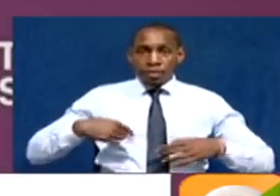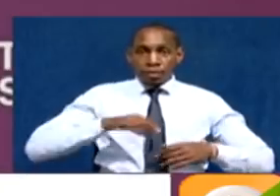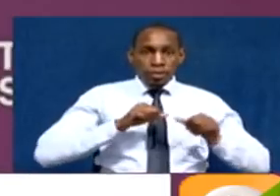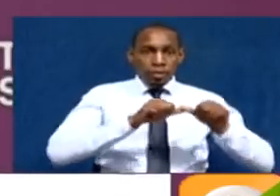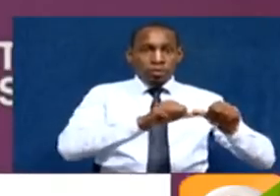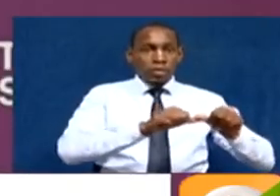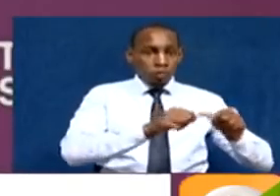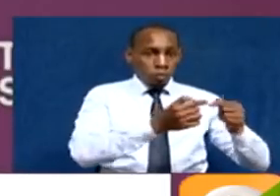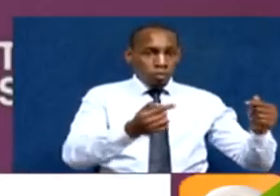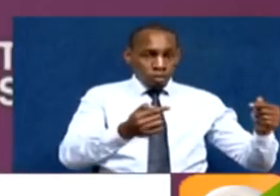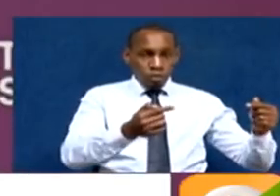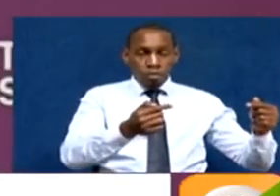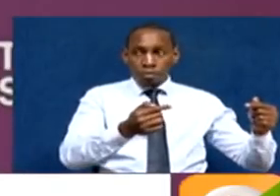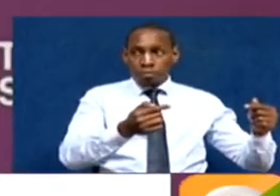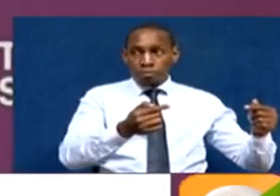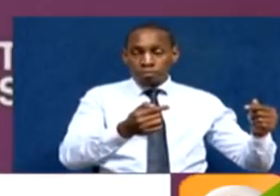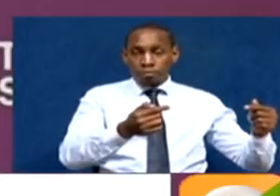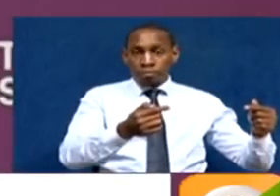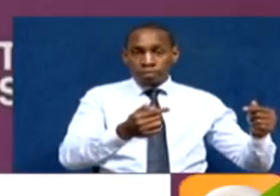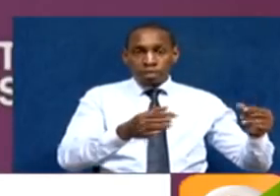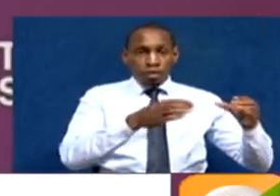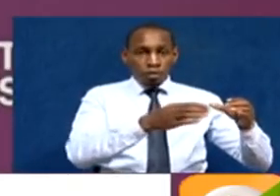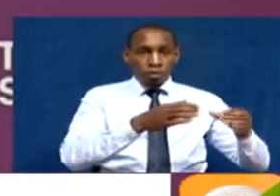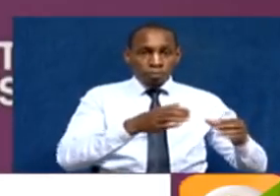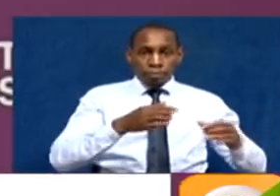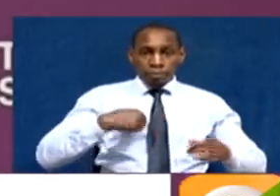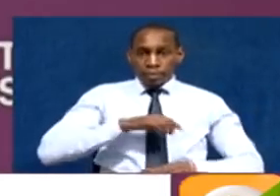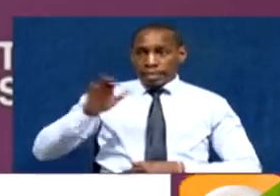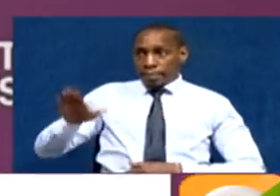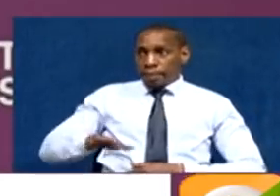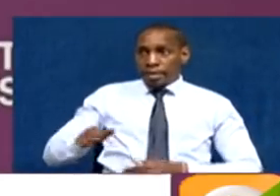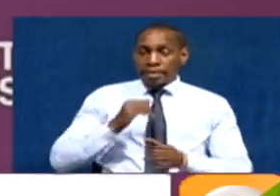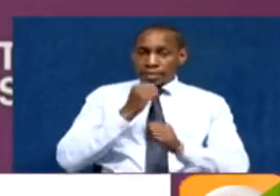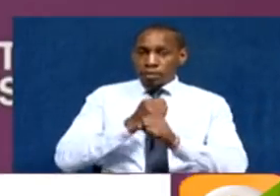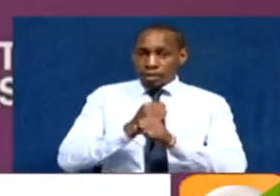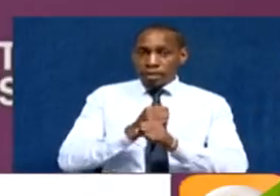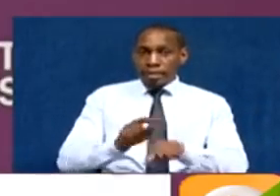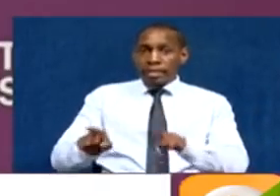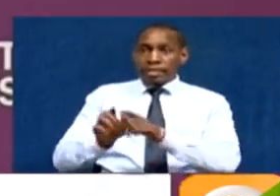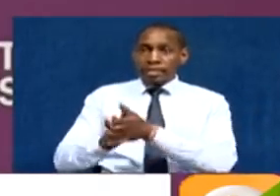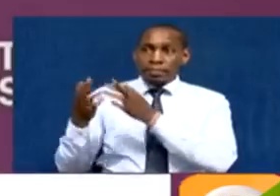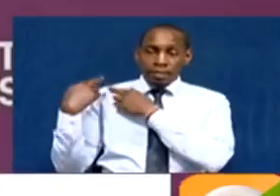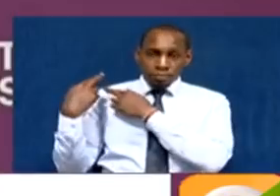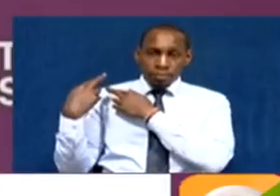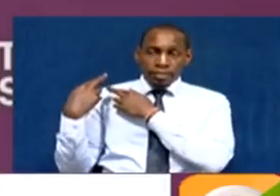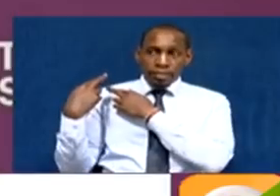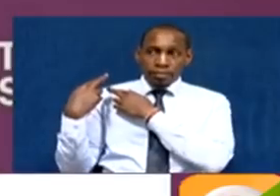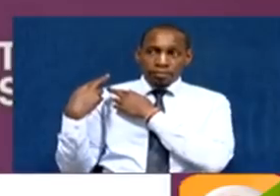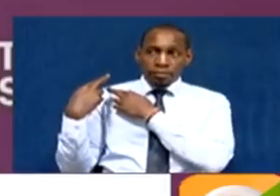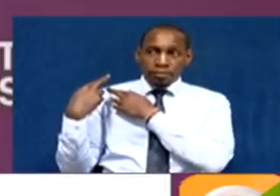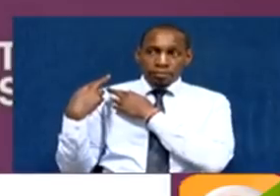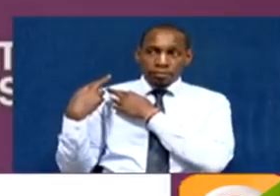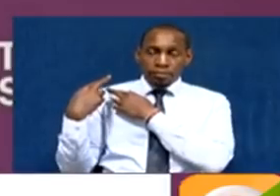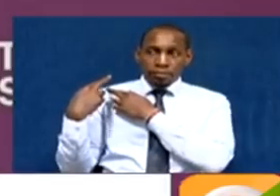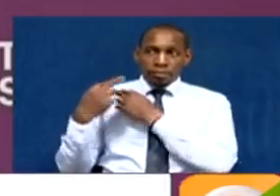very much in opposition. Our party in parliament was doing what is done in this country, what you call